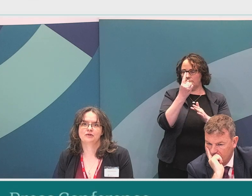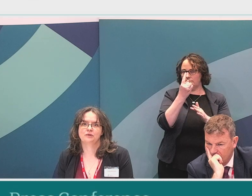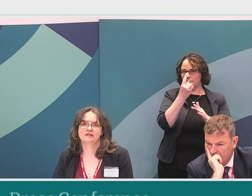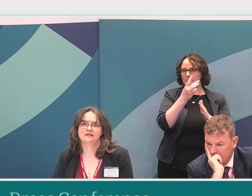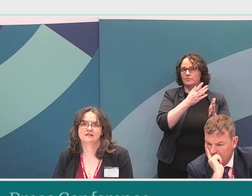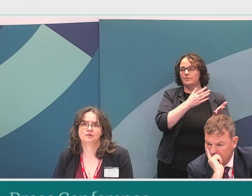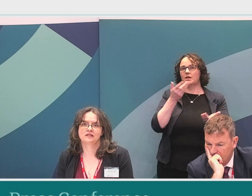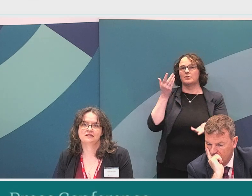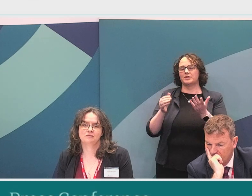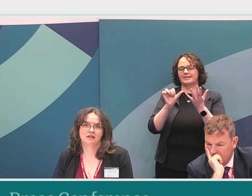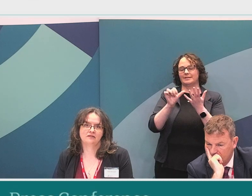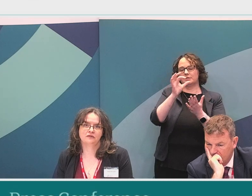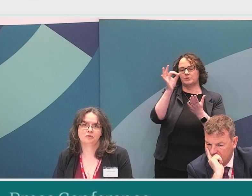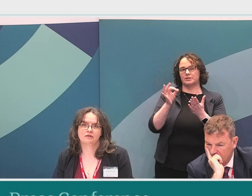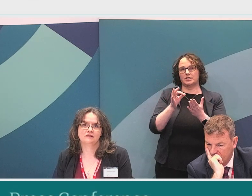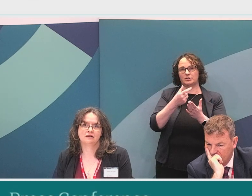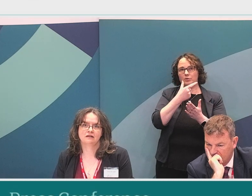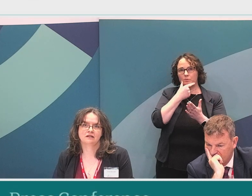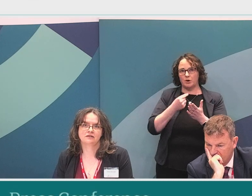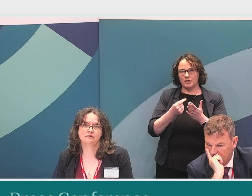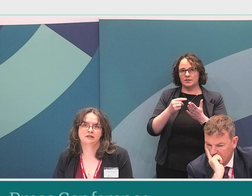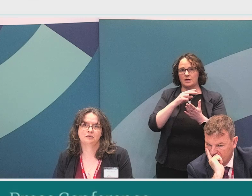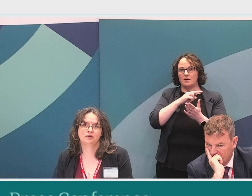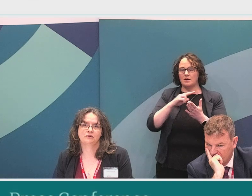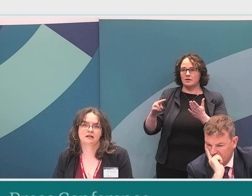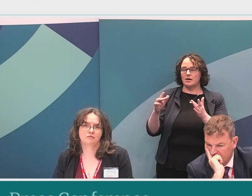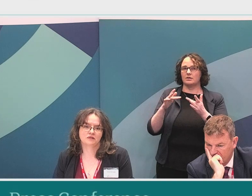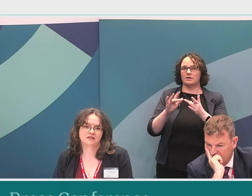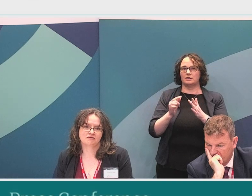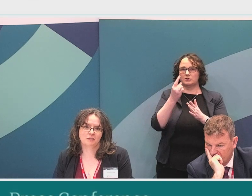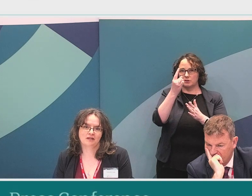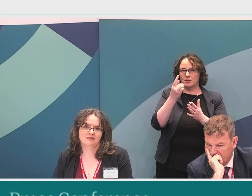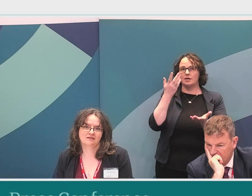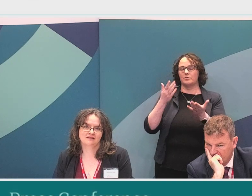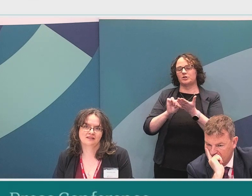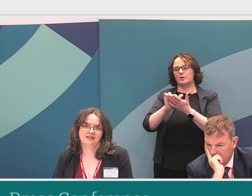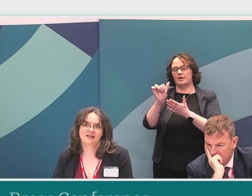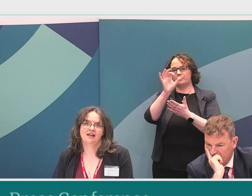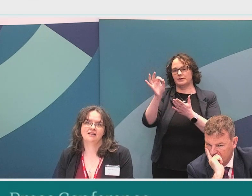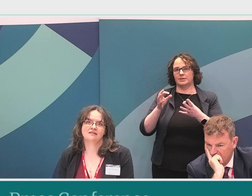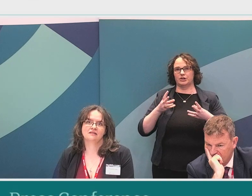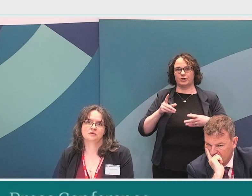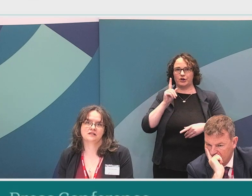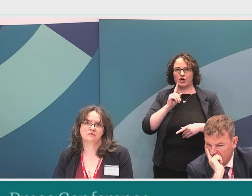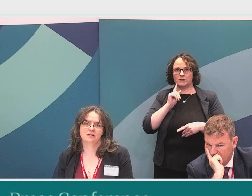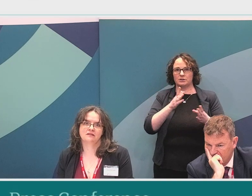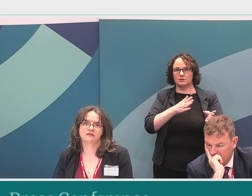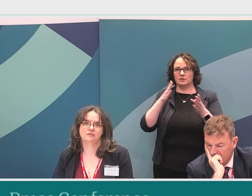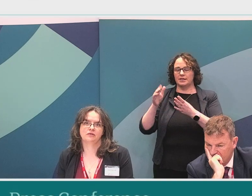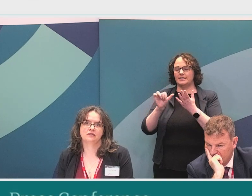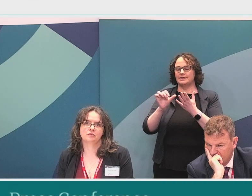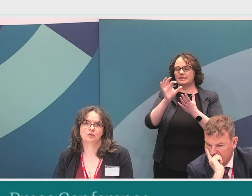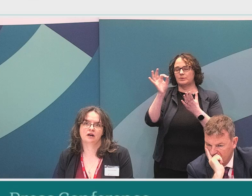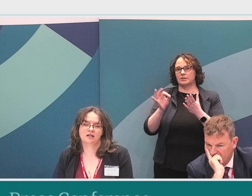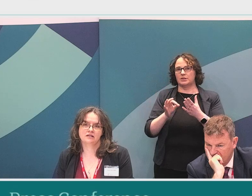compared with 6% of males who experienced non-contact only, compared with 11% of females. And 6% of males have